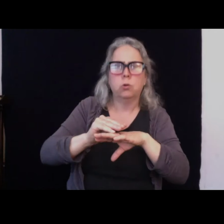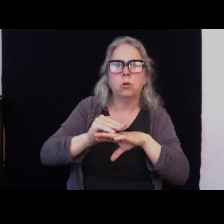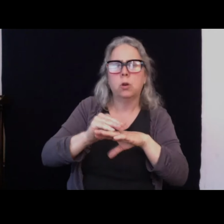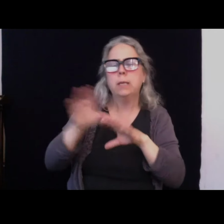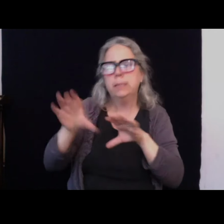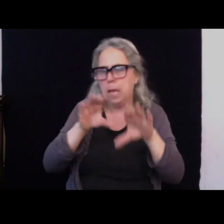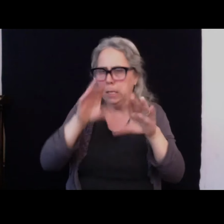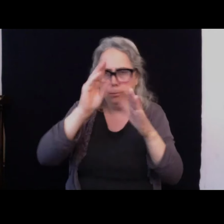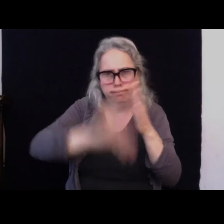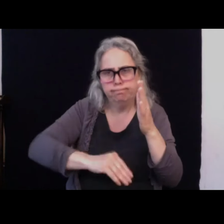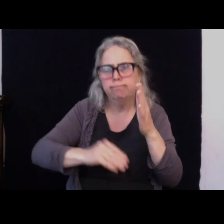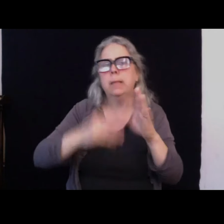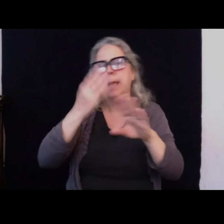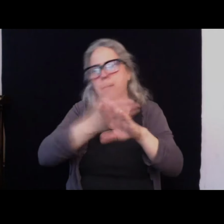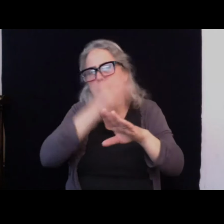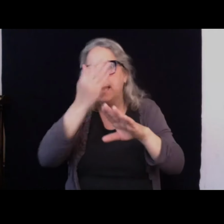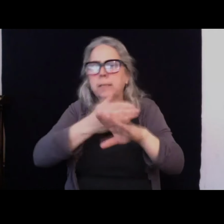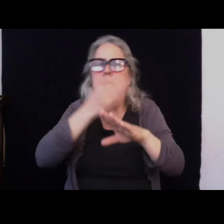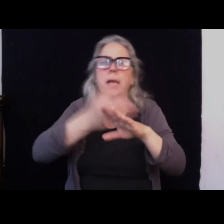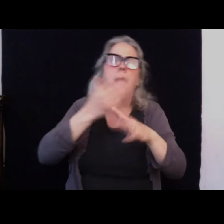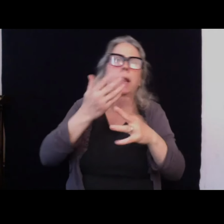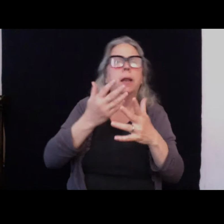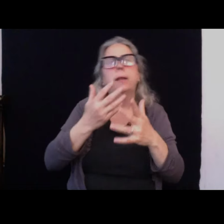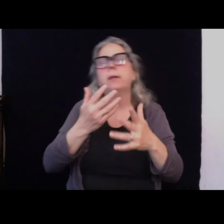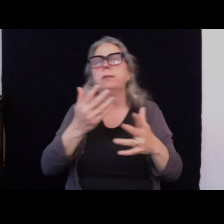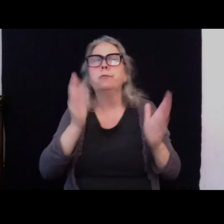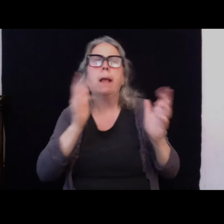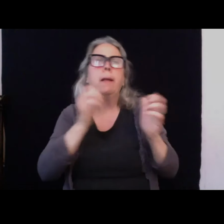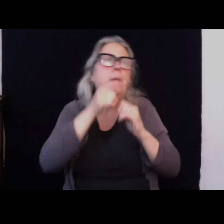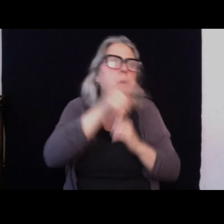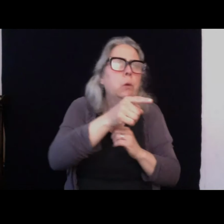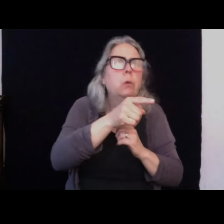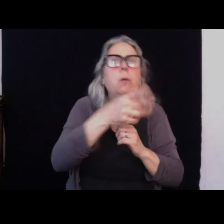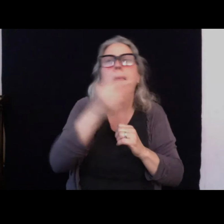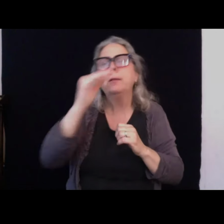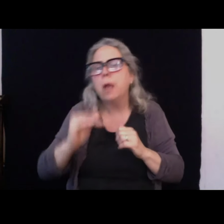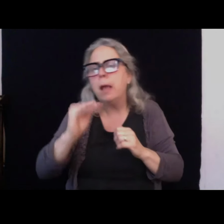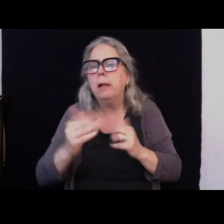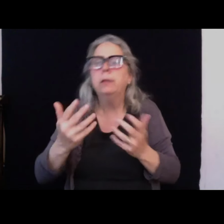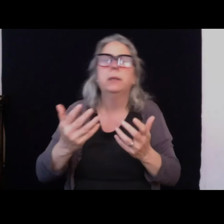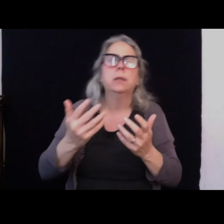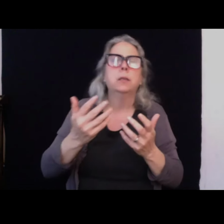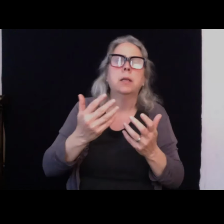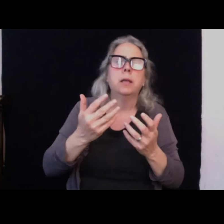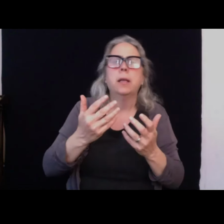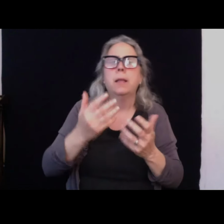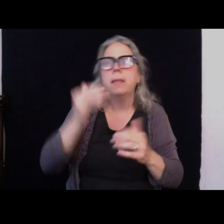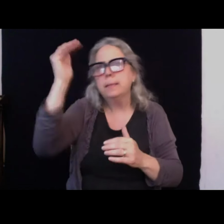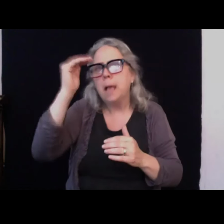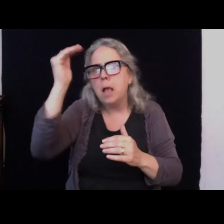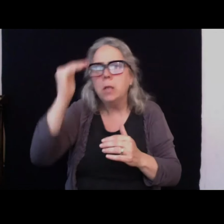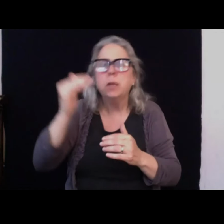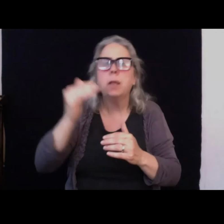and updates from, talking with you and the child and the adult